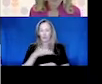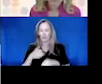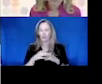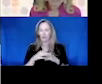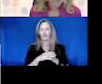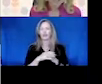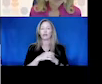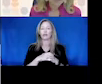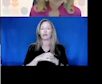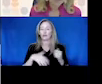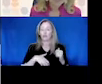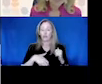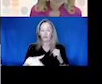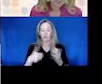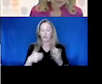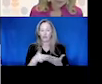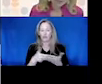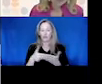Arizona Communities.